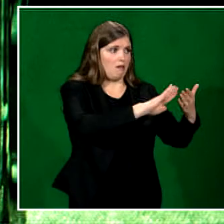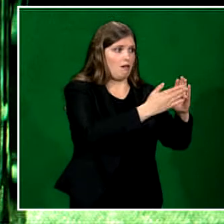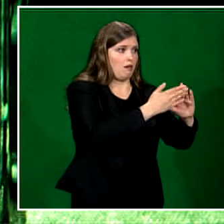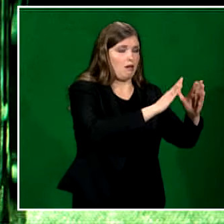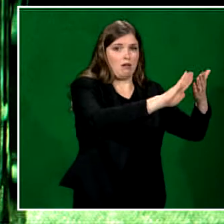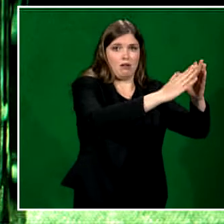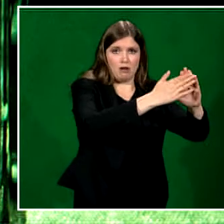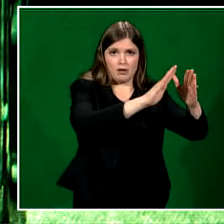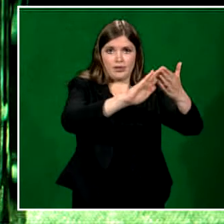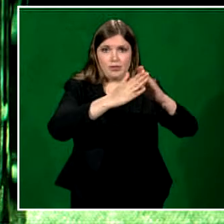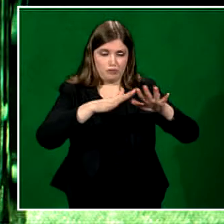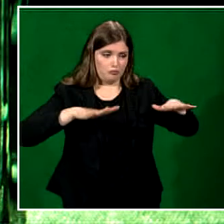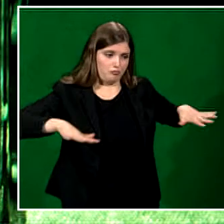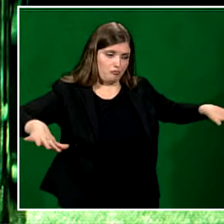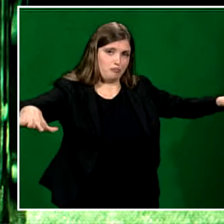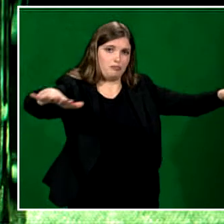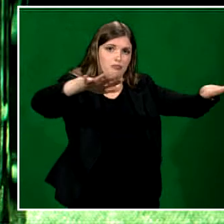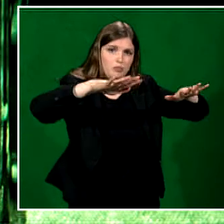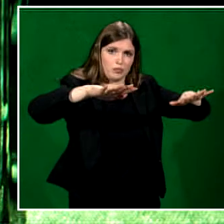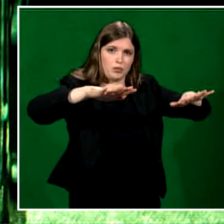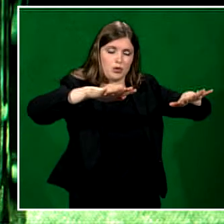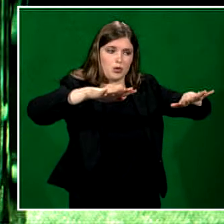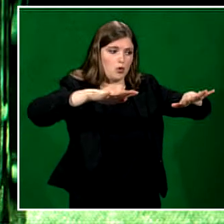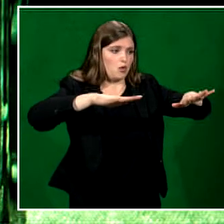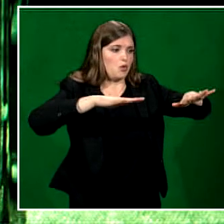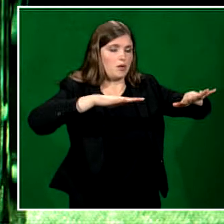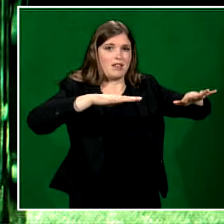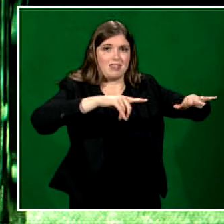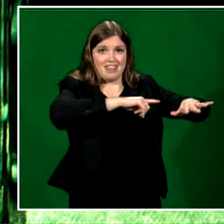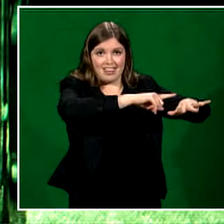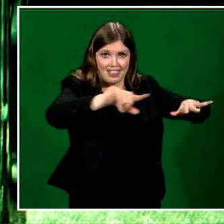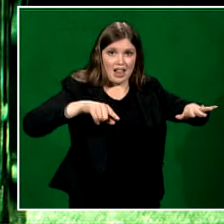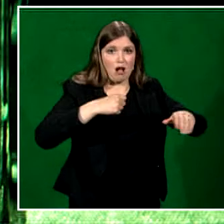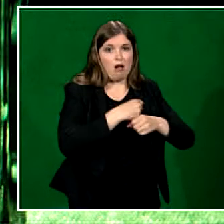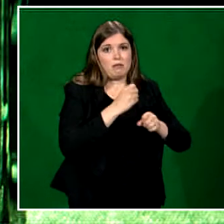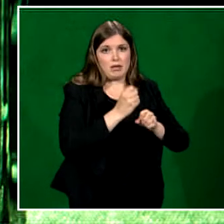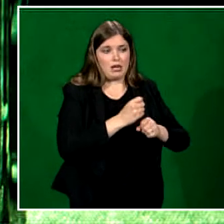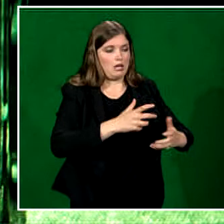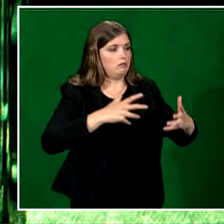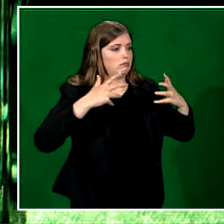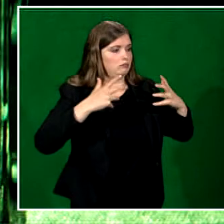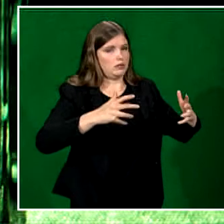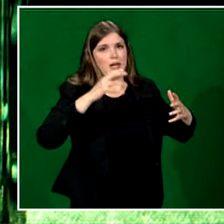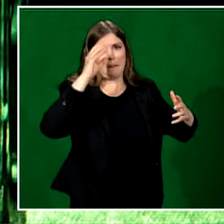are into massive pineapple production. And by so